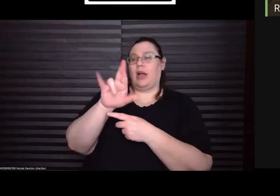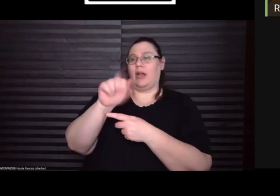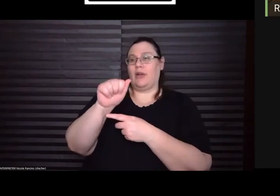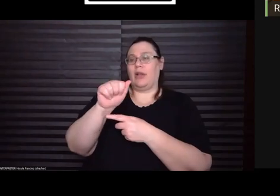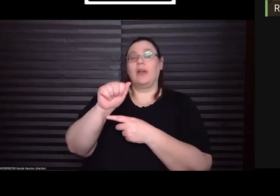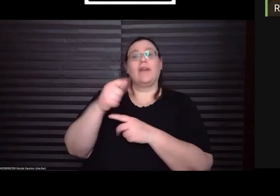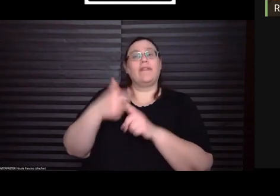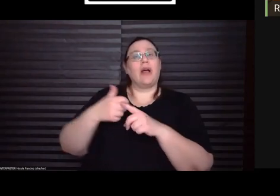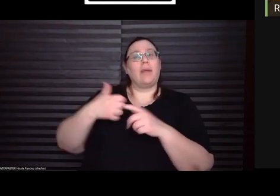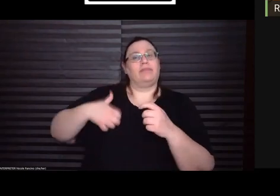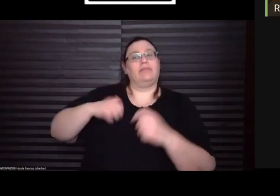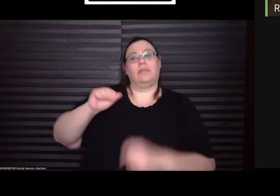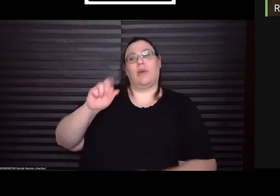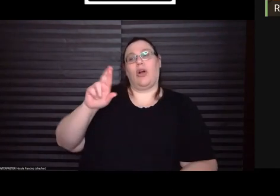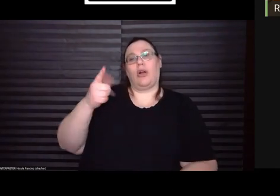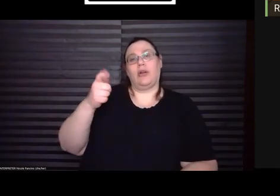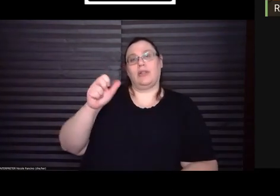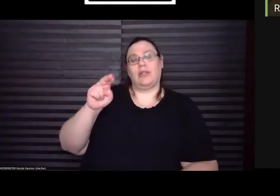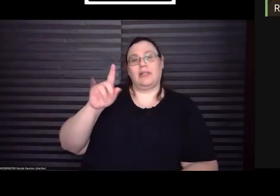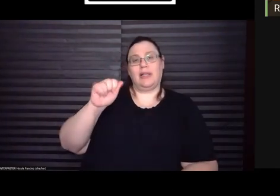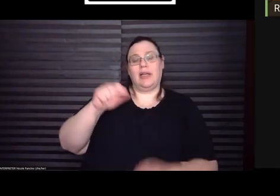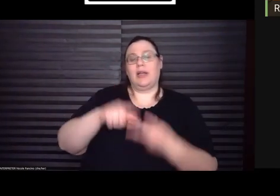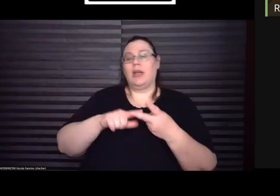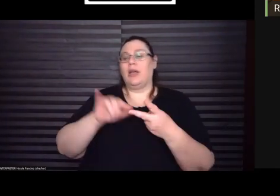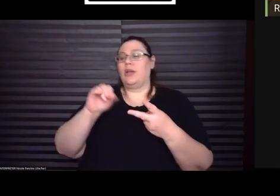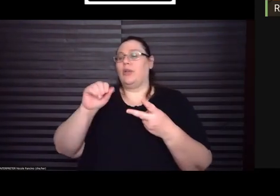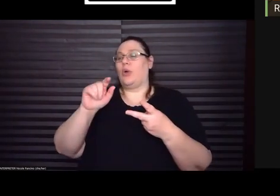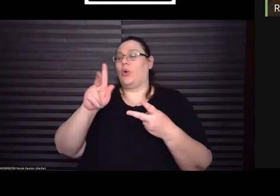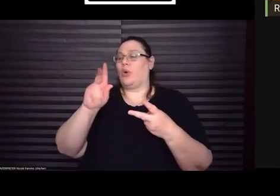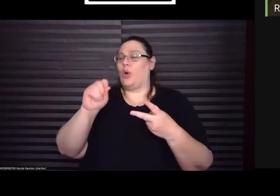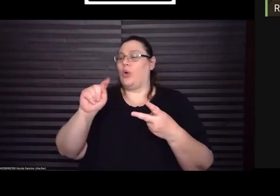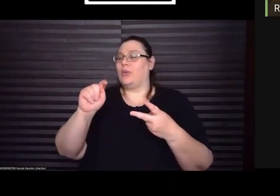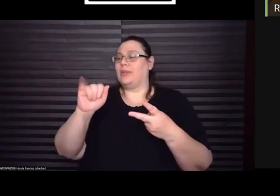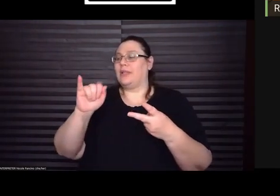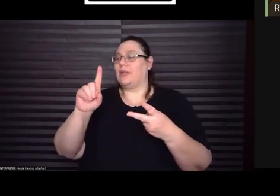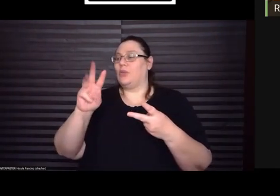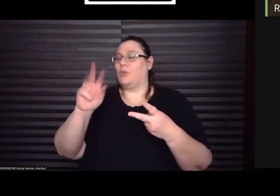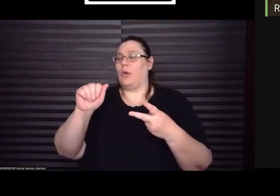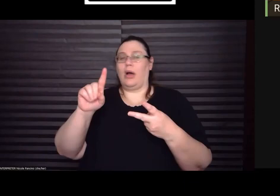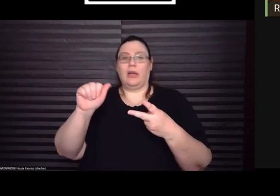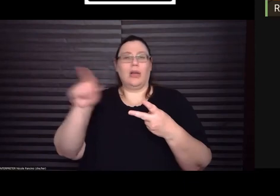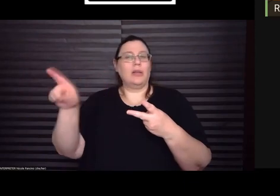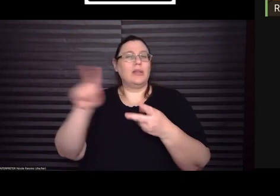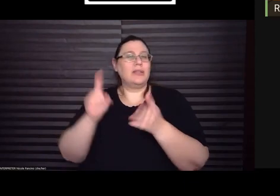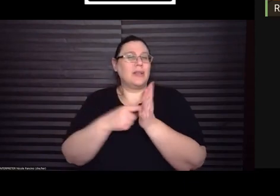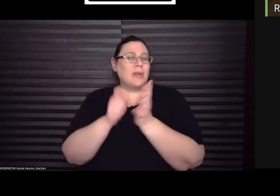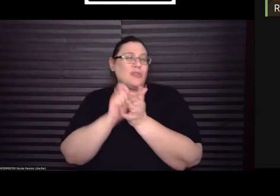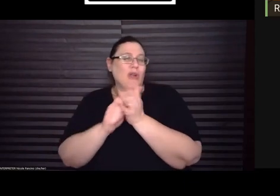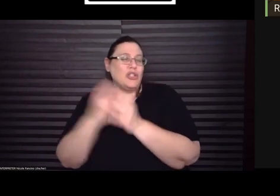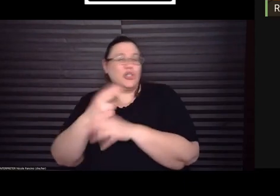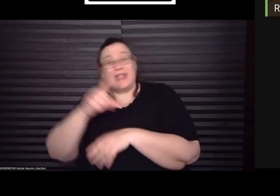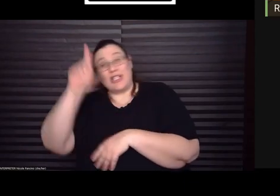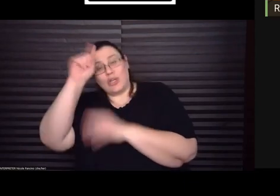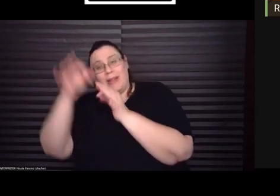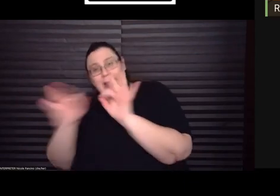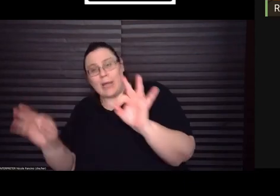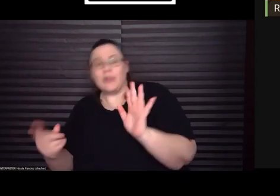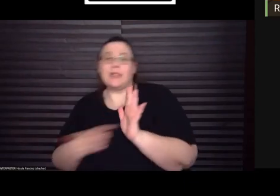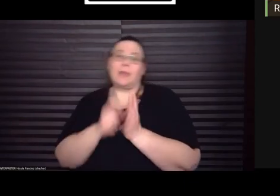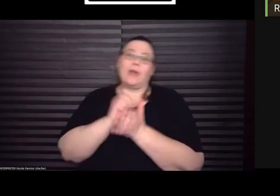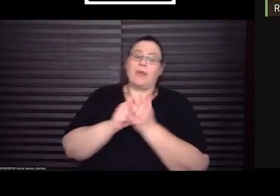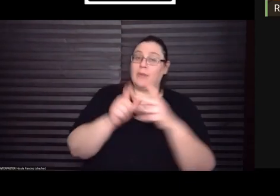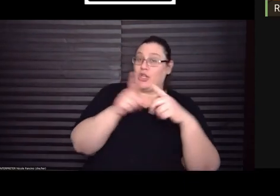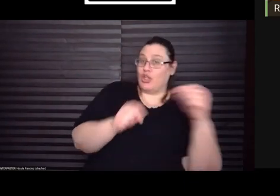an Argentine mm-hmm. writer, and Yoko Tawada, who writes sometimes in German and sometimes in